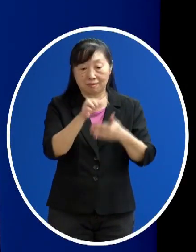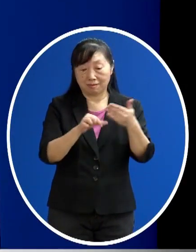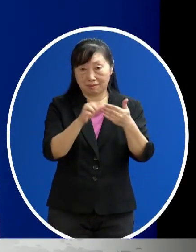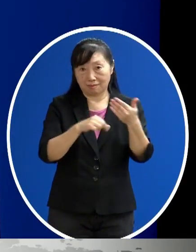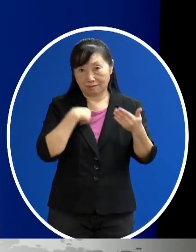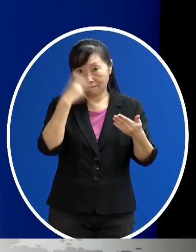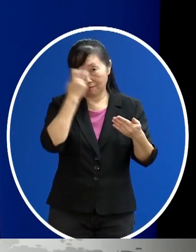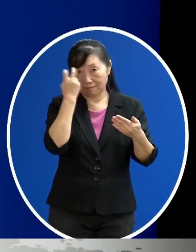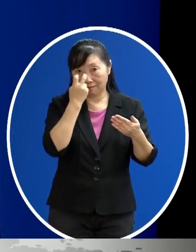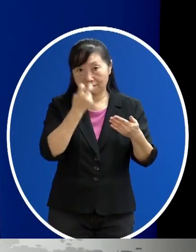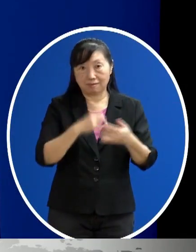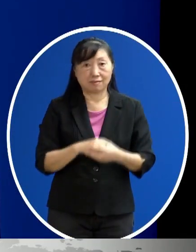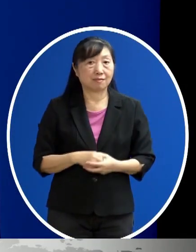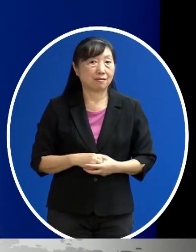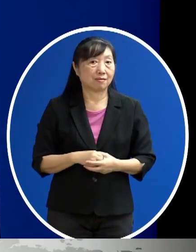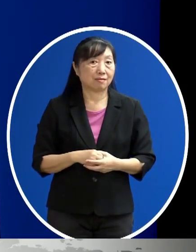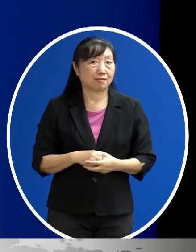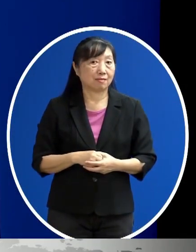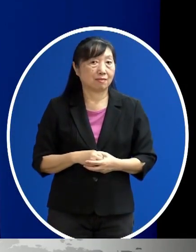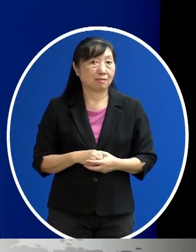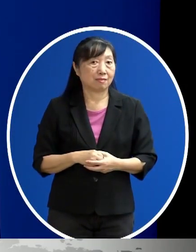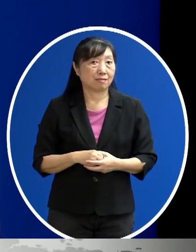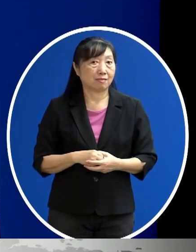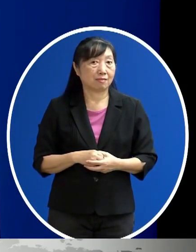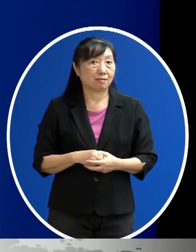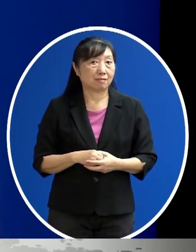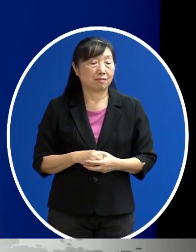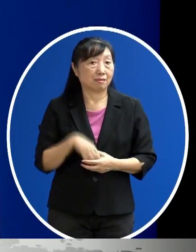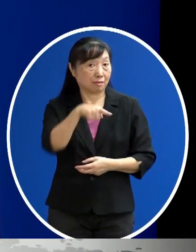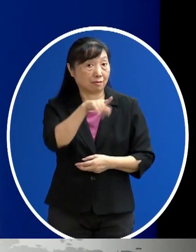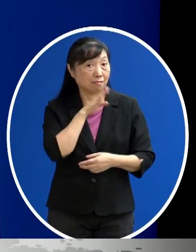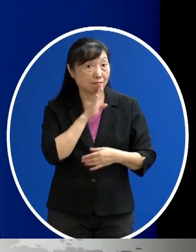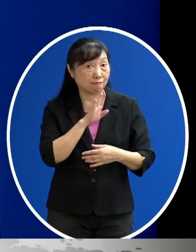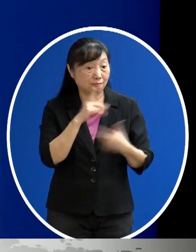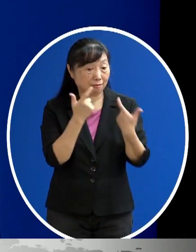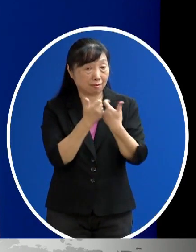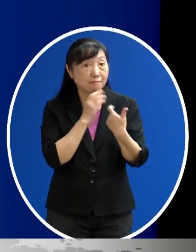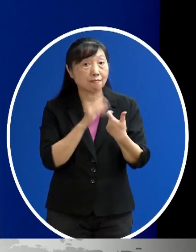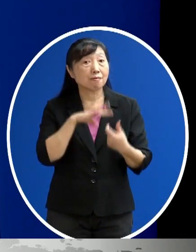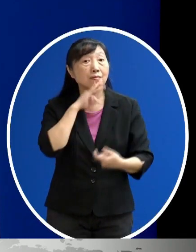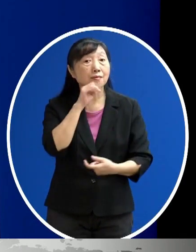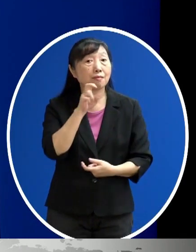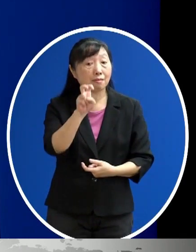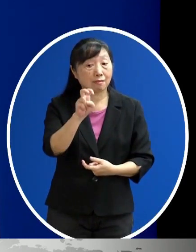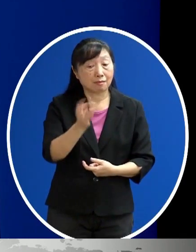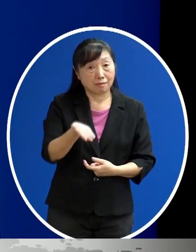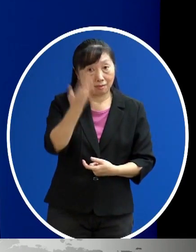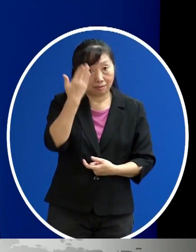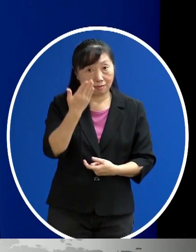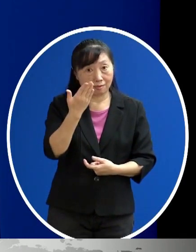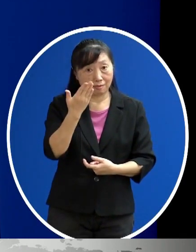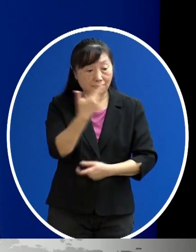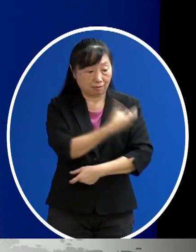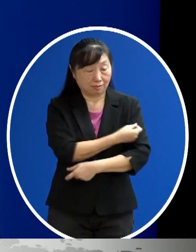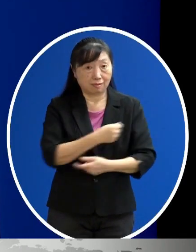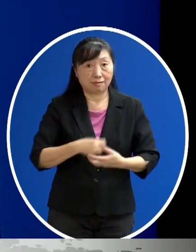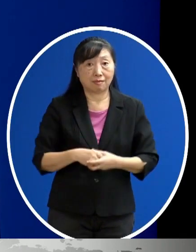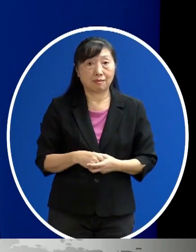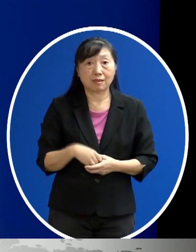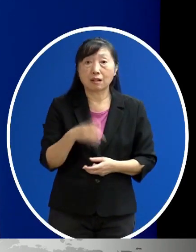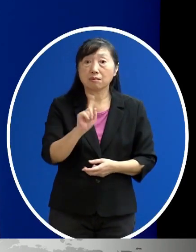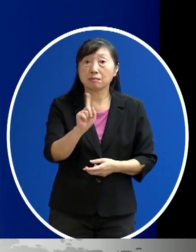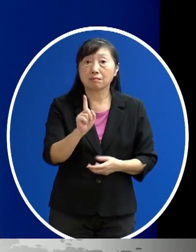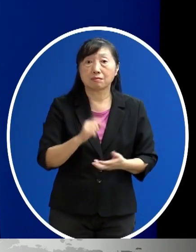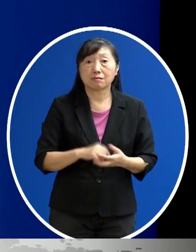We have approved some conditions on its use. One is that it is appropriate for adults 20 and older. The main reason for